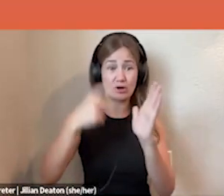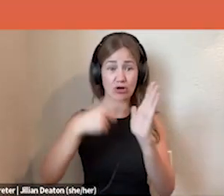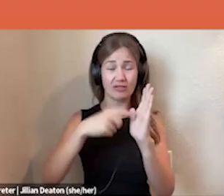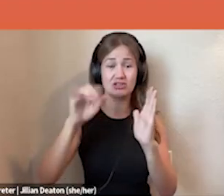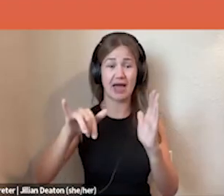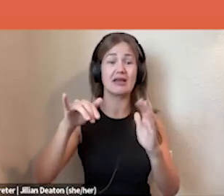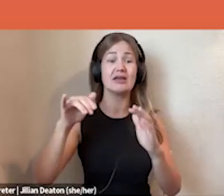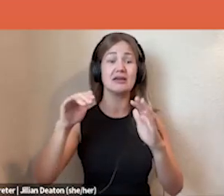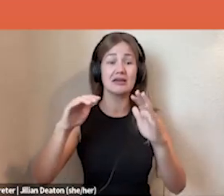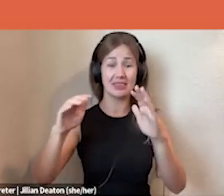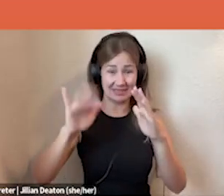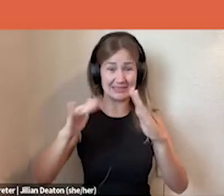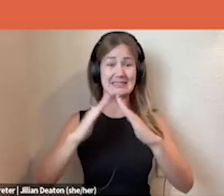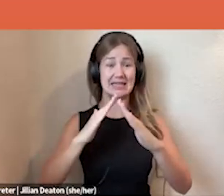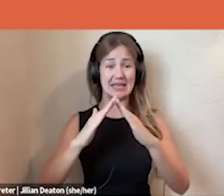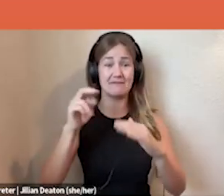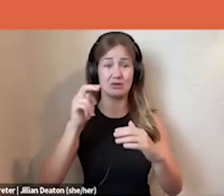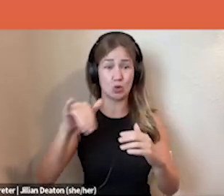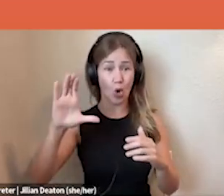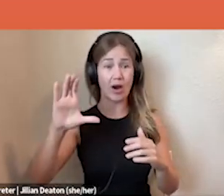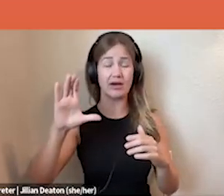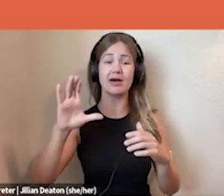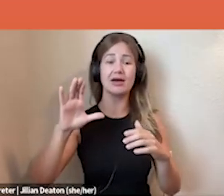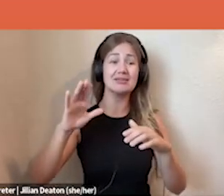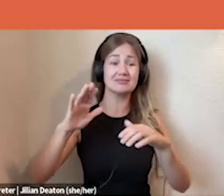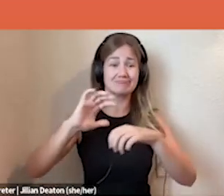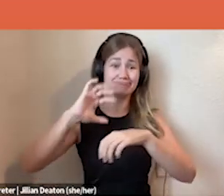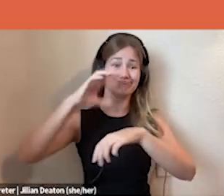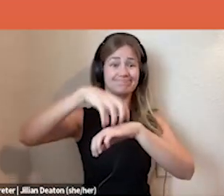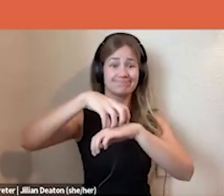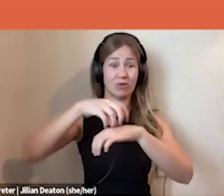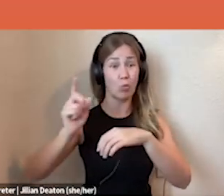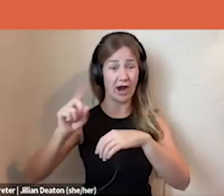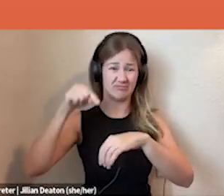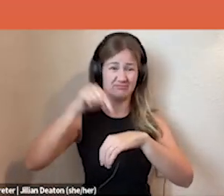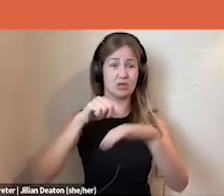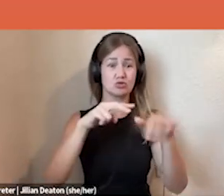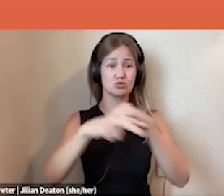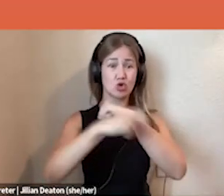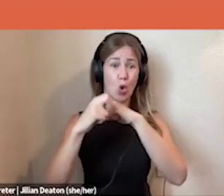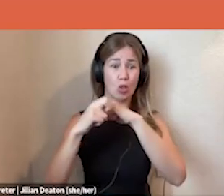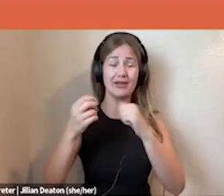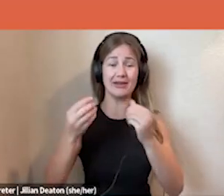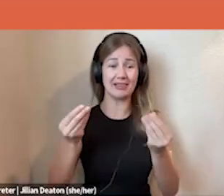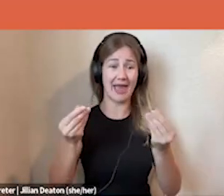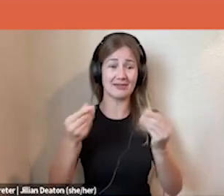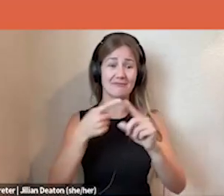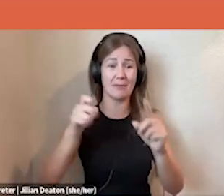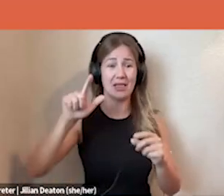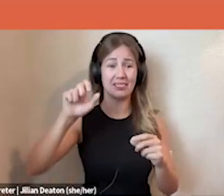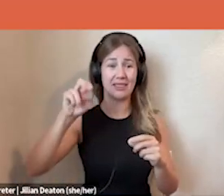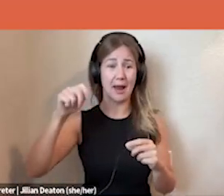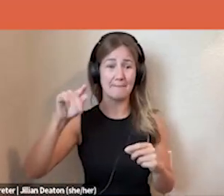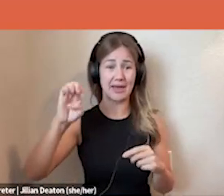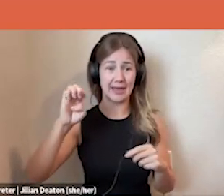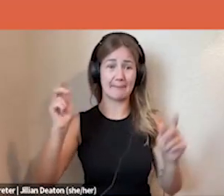on stolen land, more specifically Lenapehoking, the traditional territory of the Lenape people, who